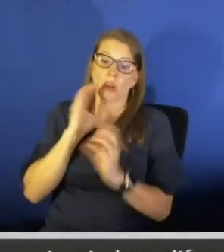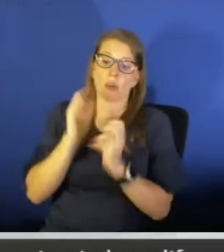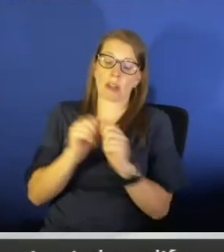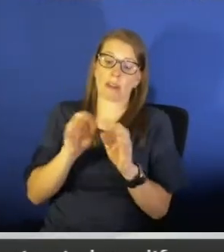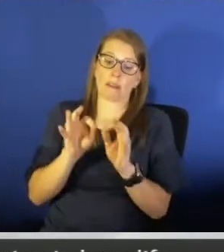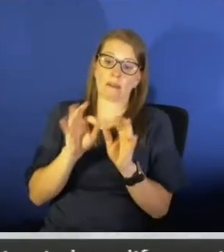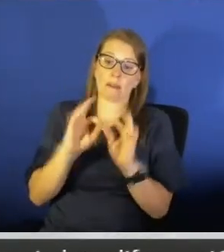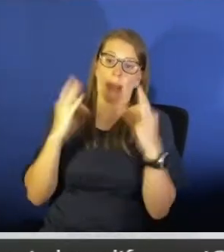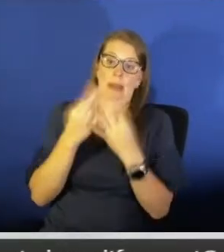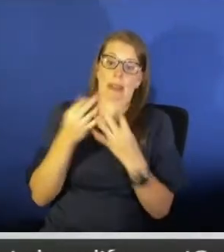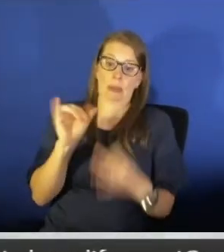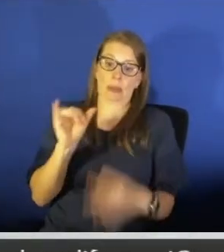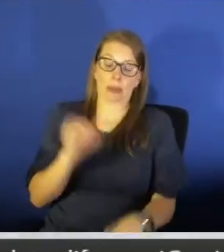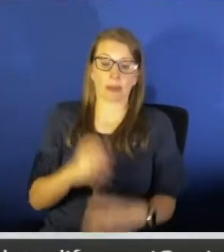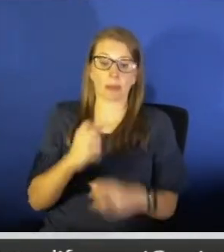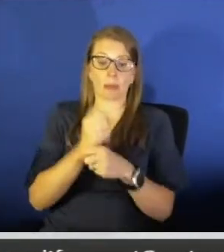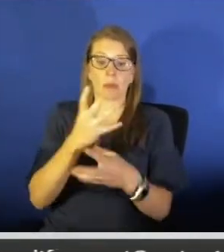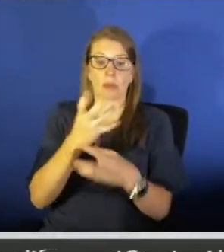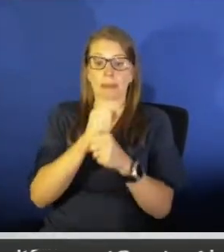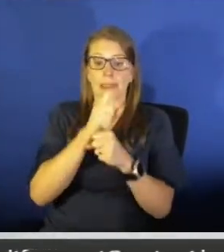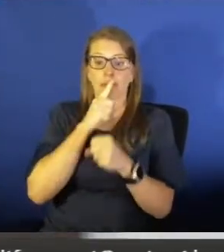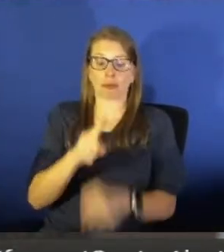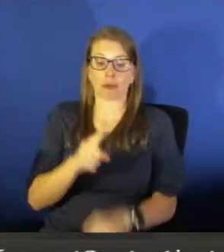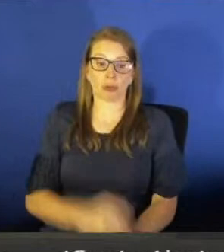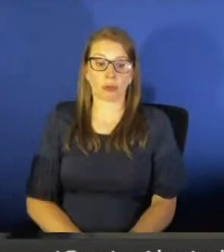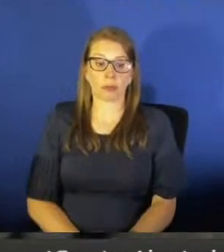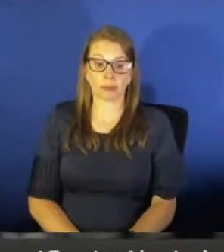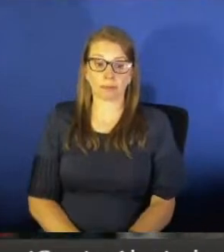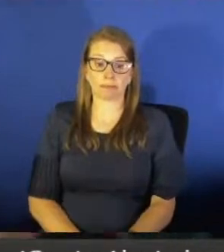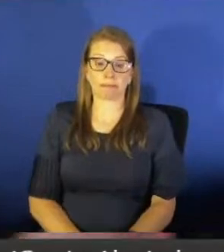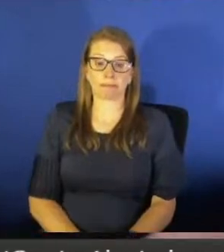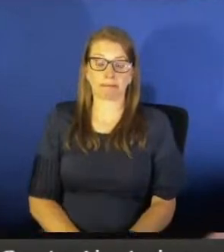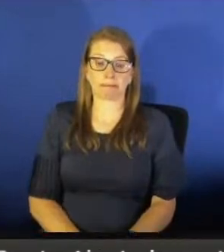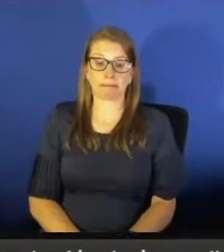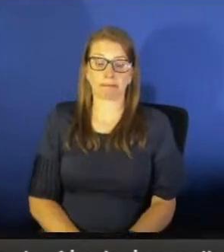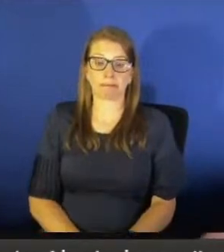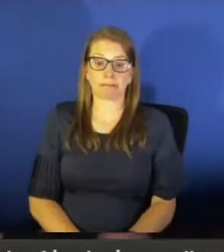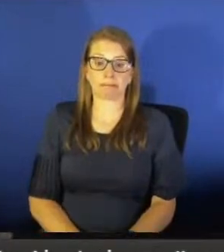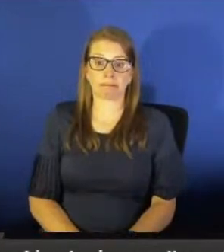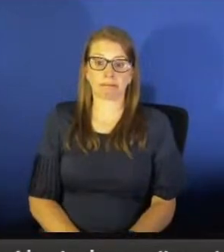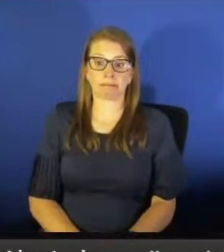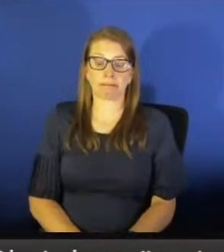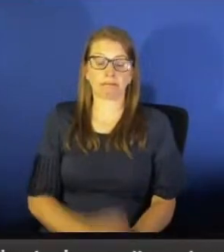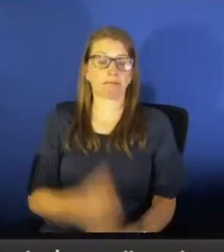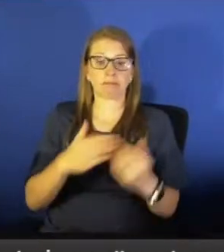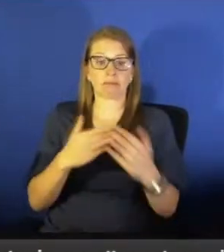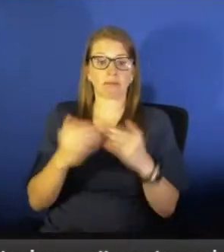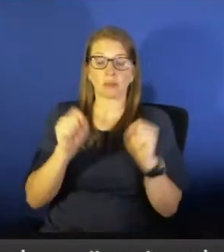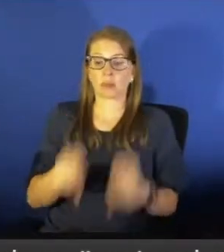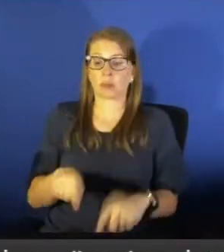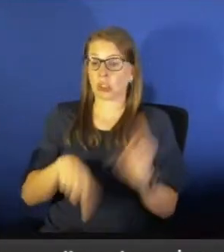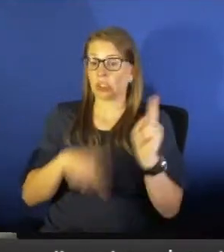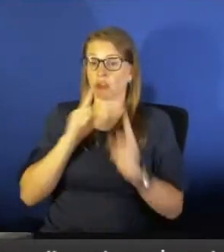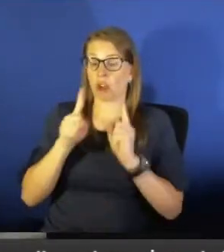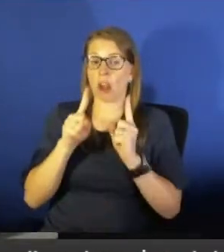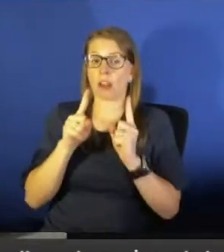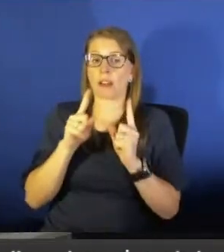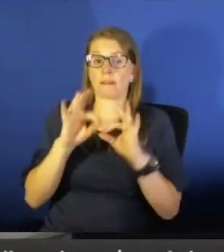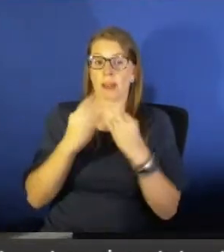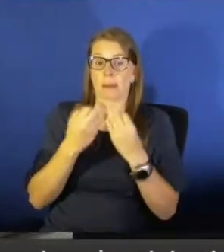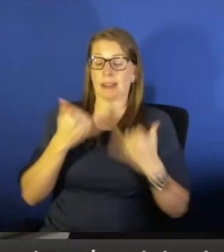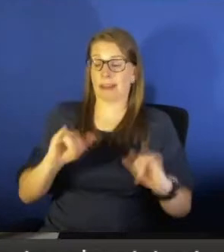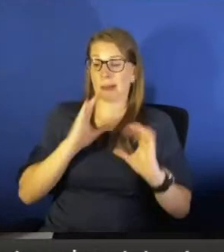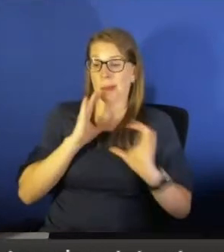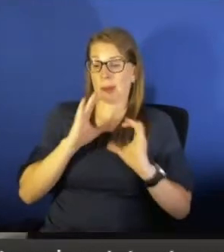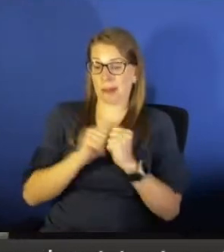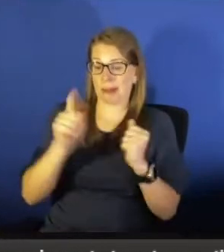well. Wanted to make sure we had a means that even though they couldn't talk, the family could still communicate with them and see them,